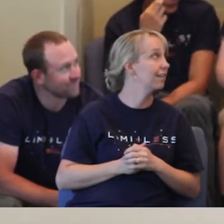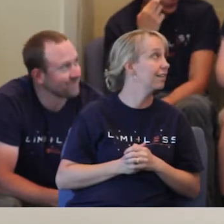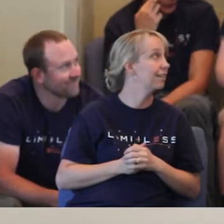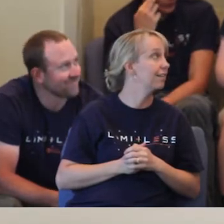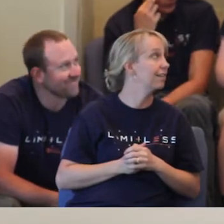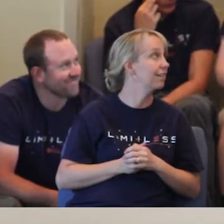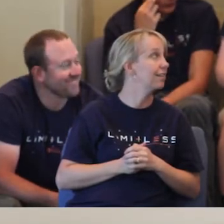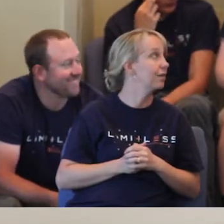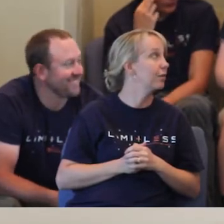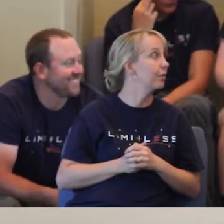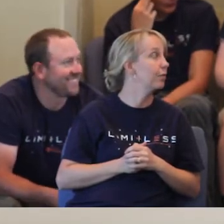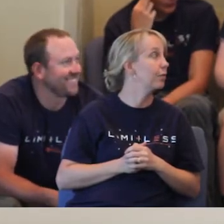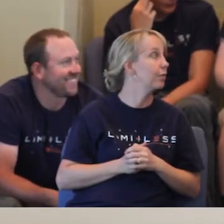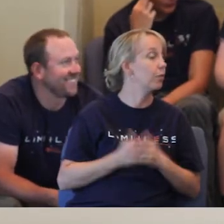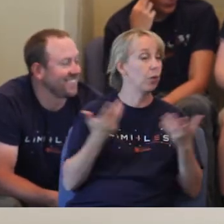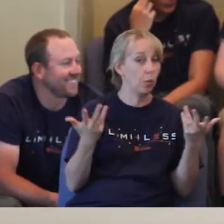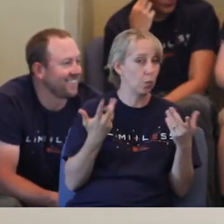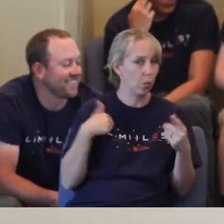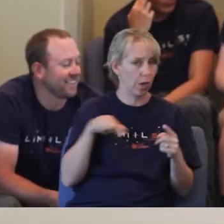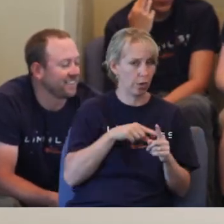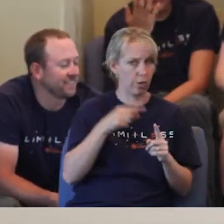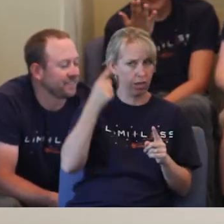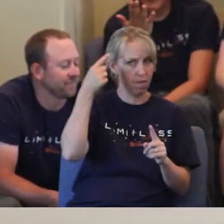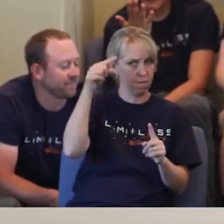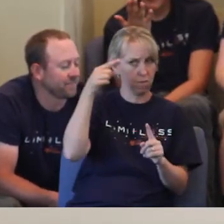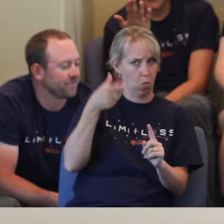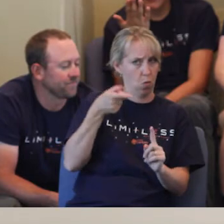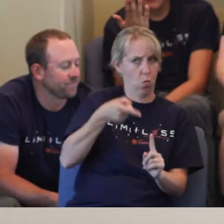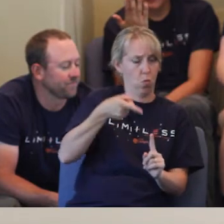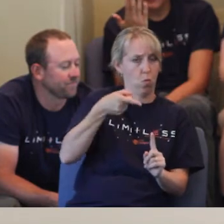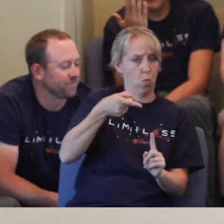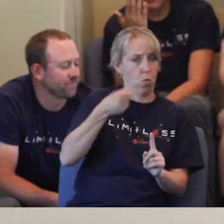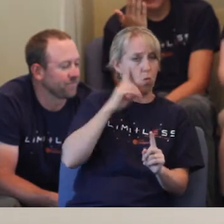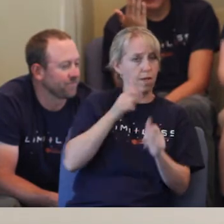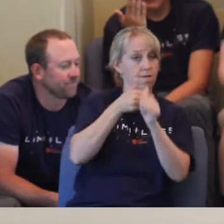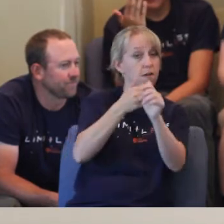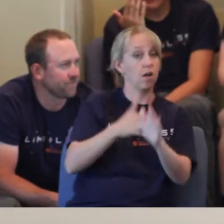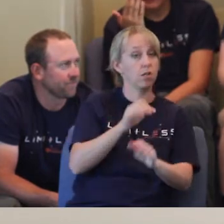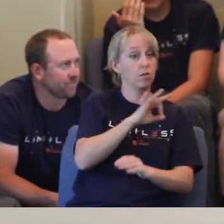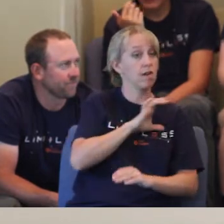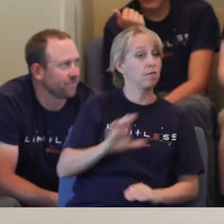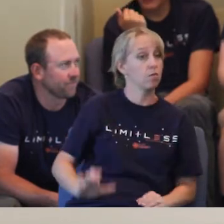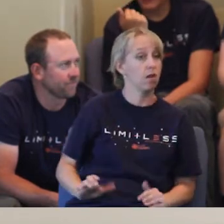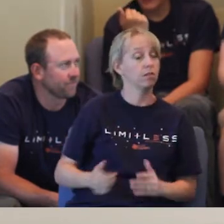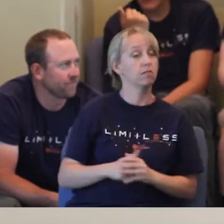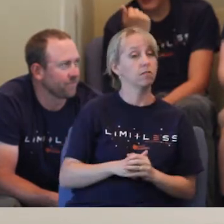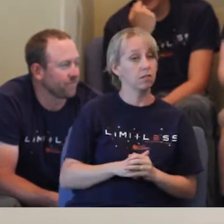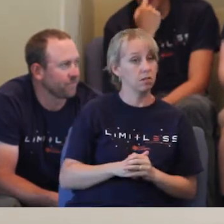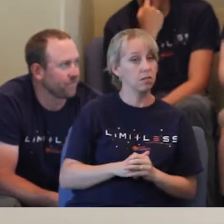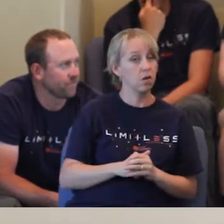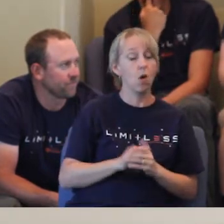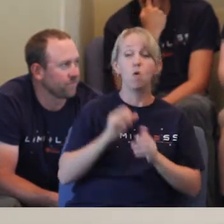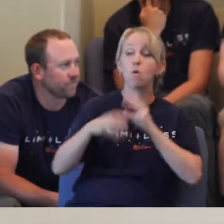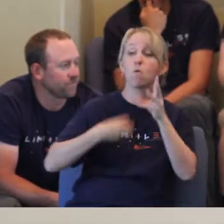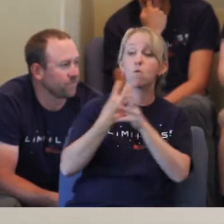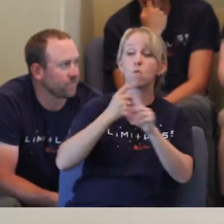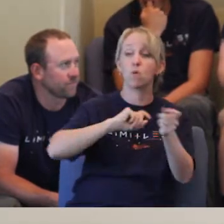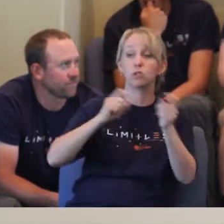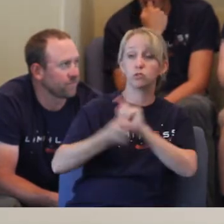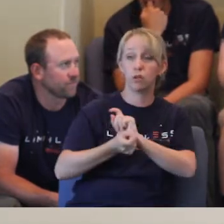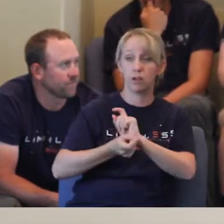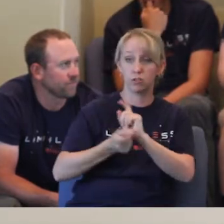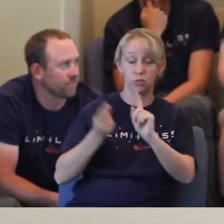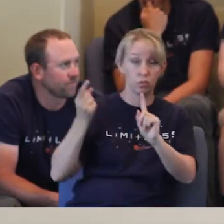that what are we about as followers of Christ? And World Changers' mission is to